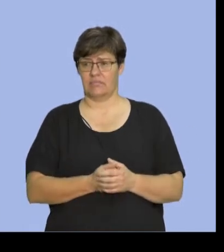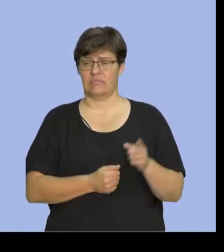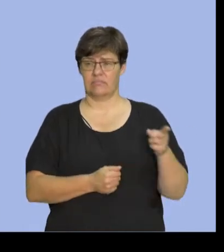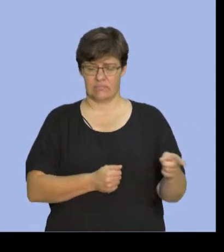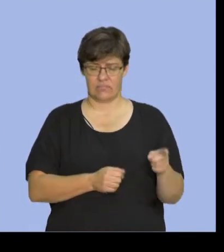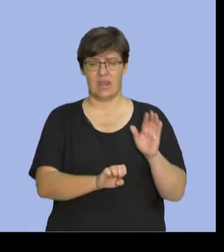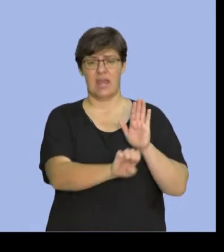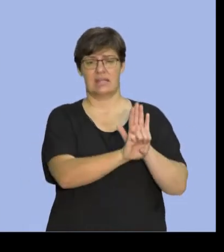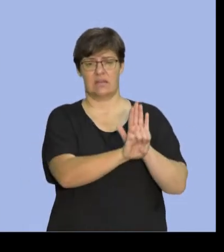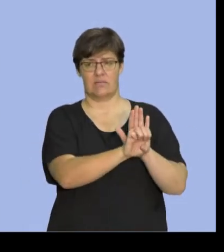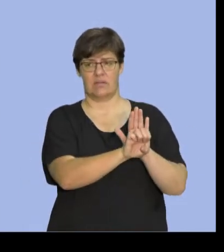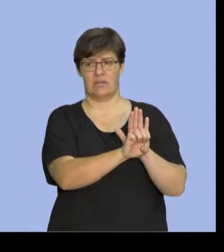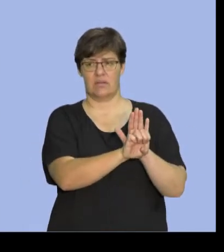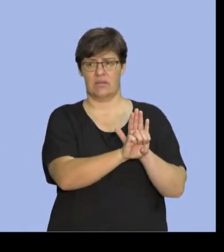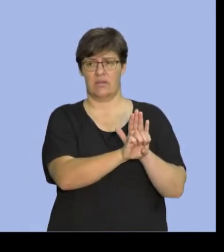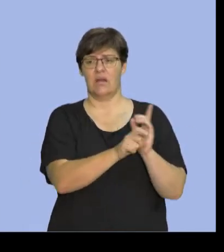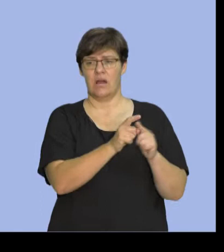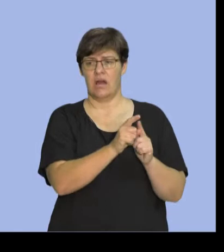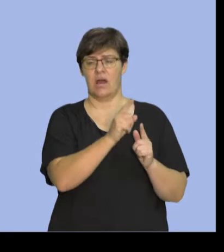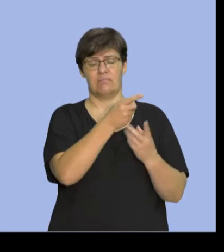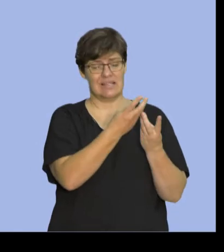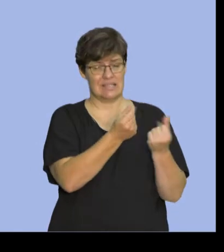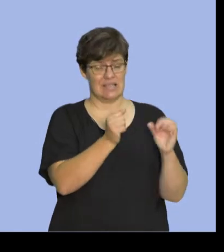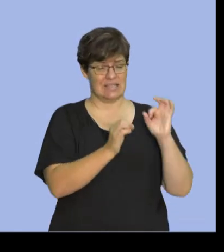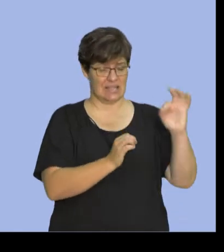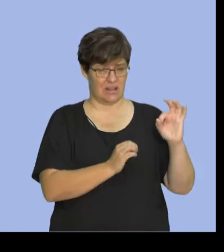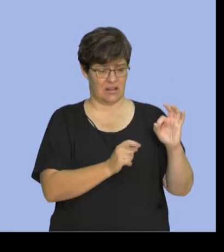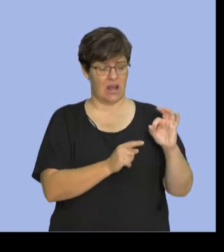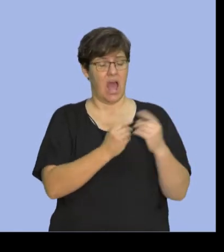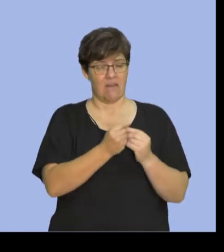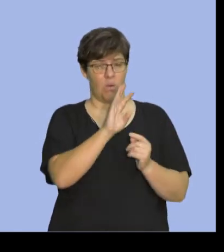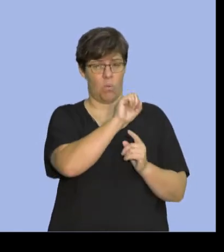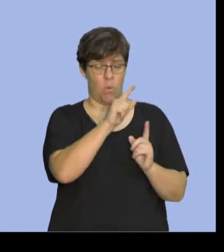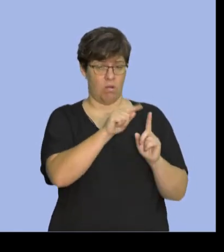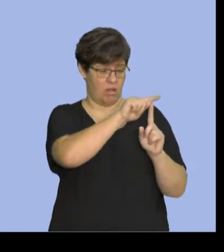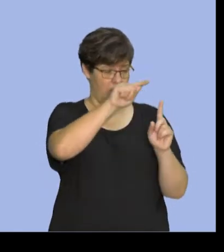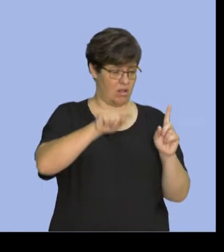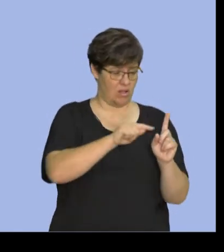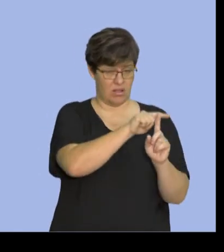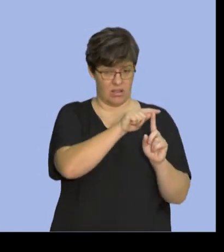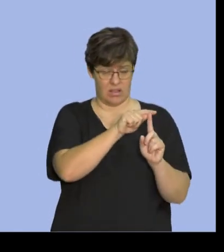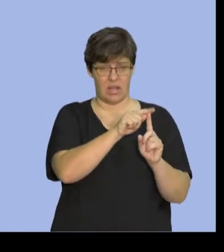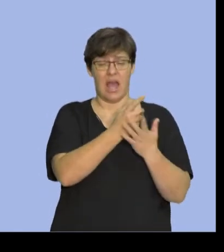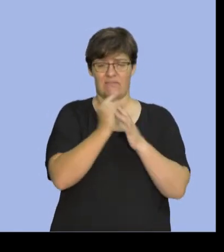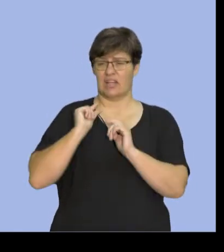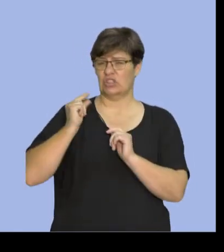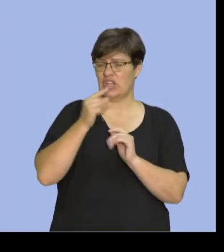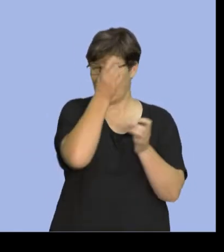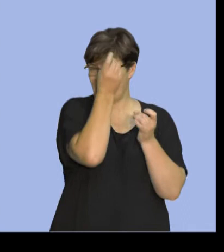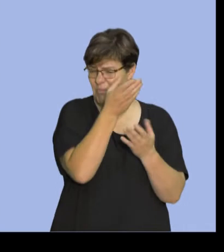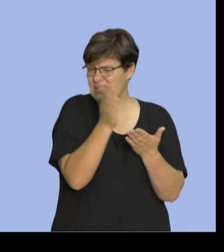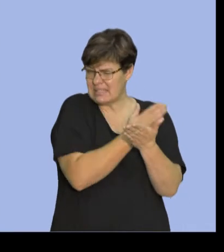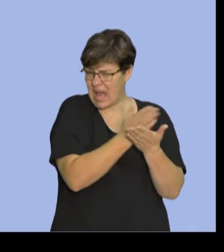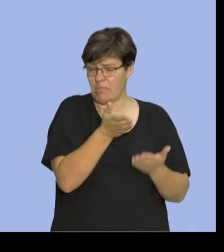example of a bacterium cell having a cell wall having some genetic information in the presence